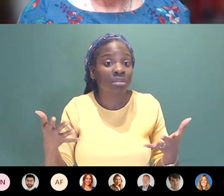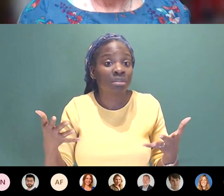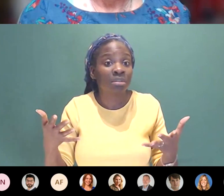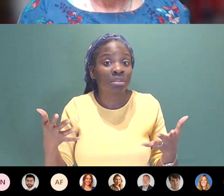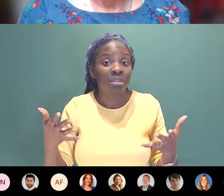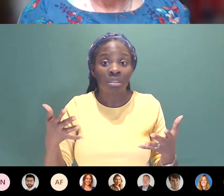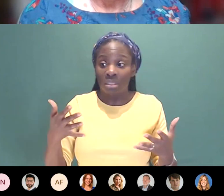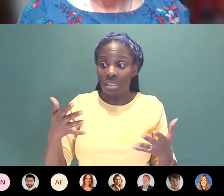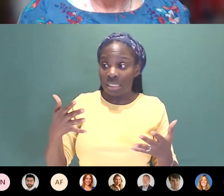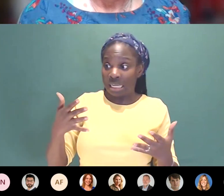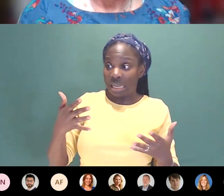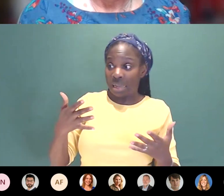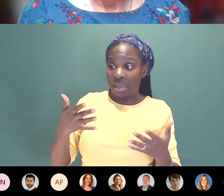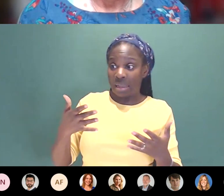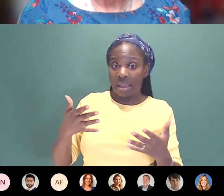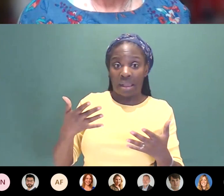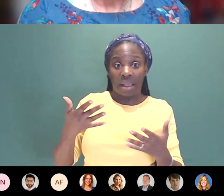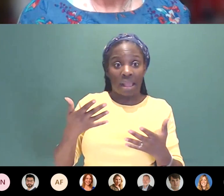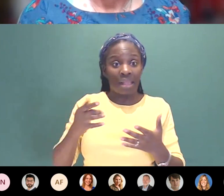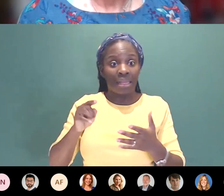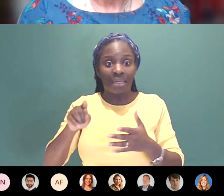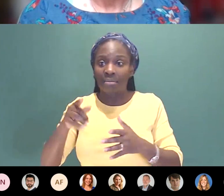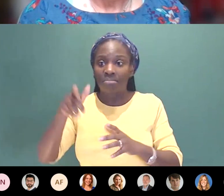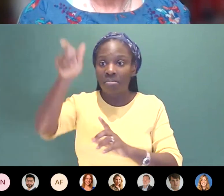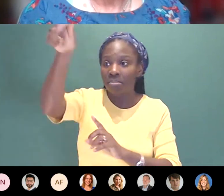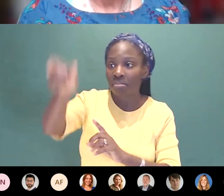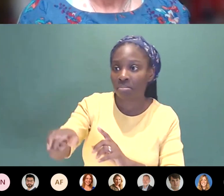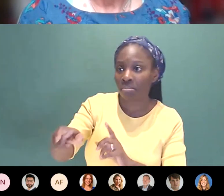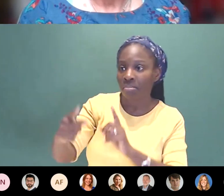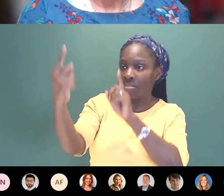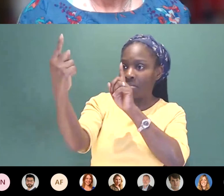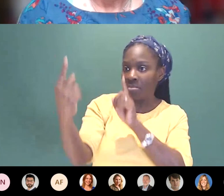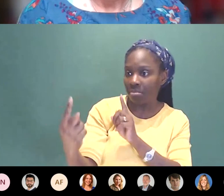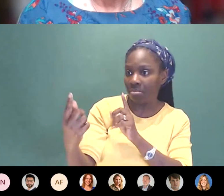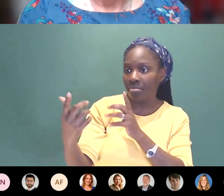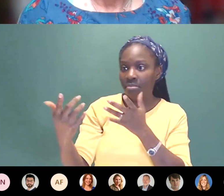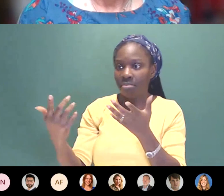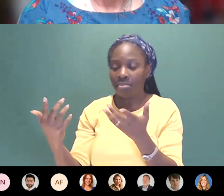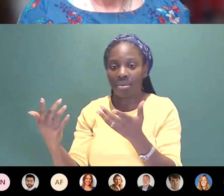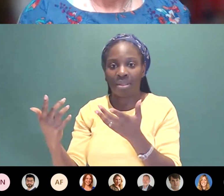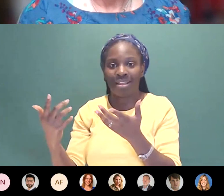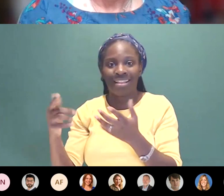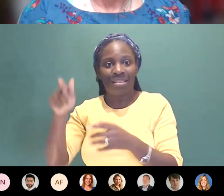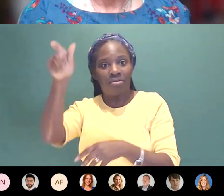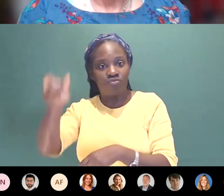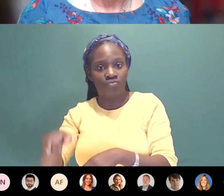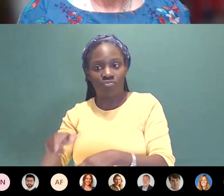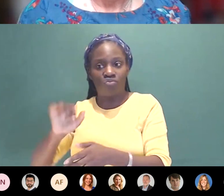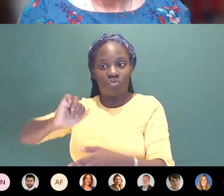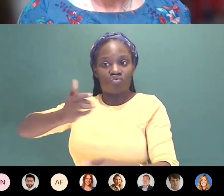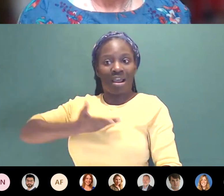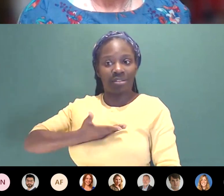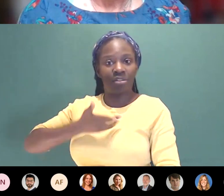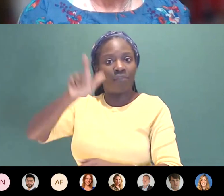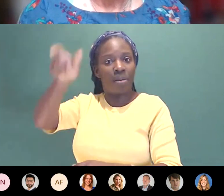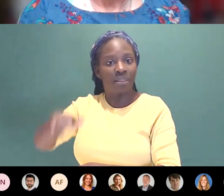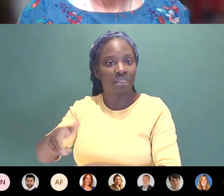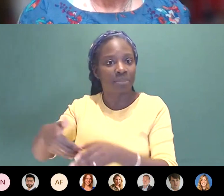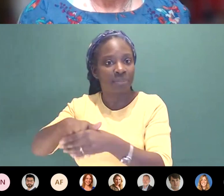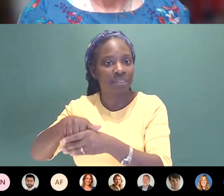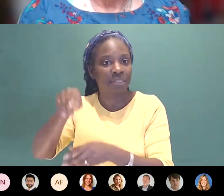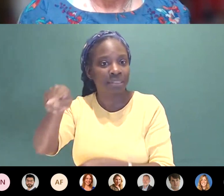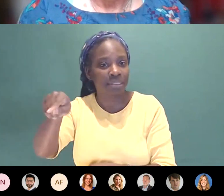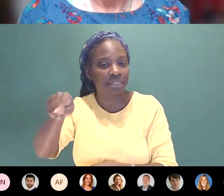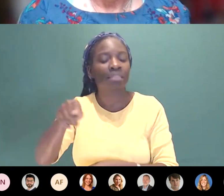against the right to participate on an equal basis in society. And yes, the masks that you